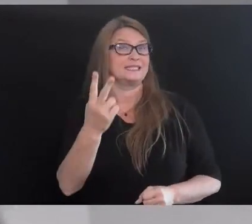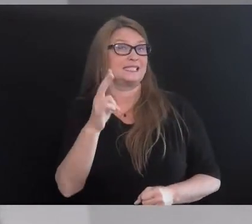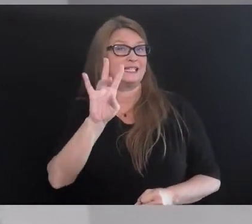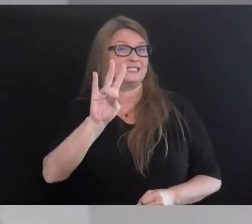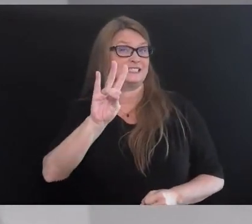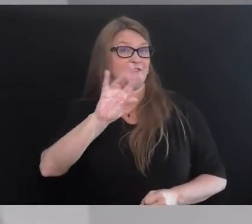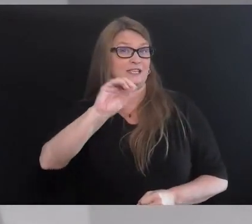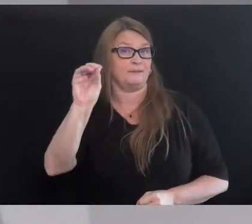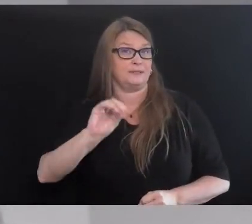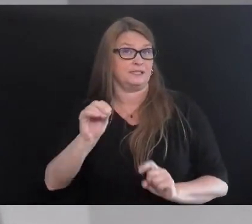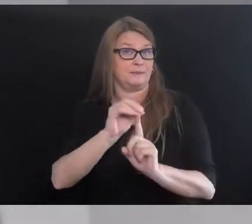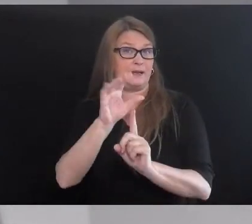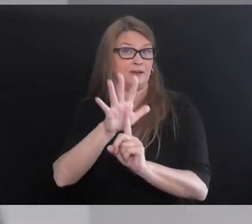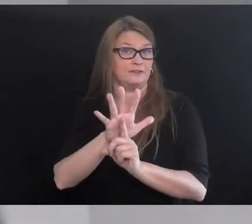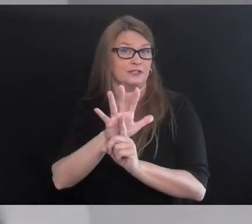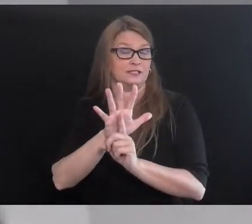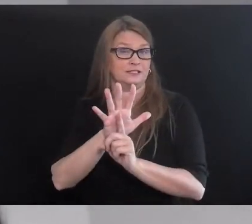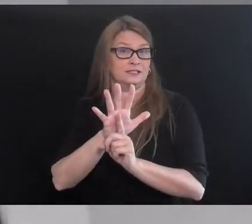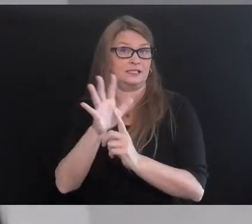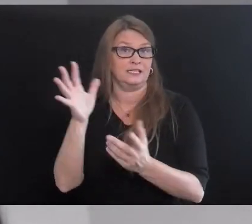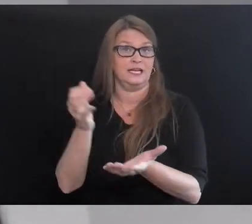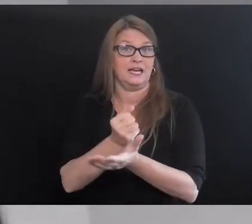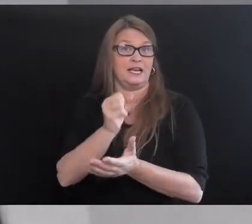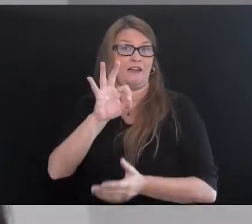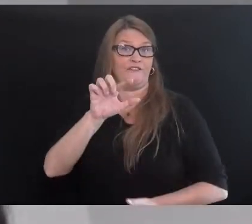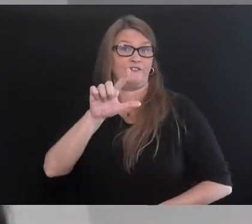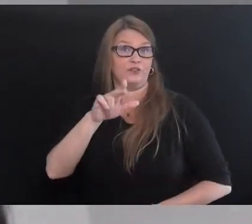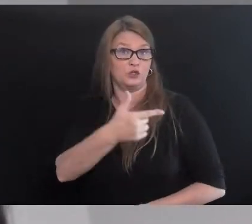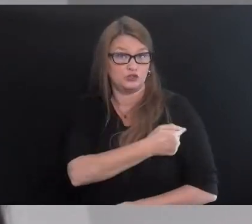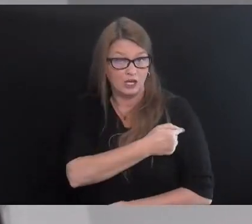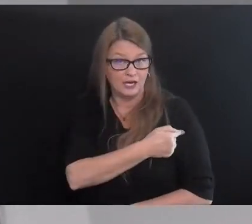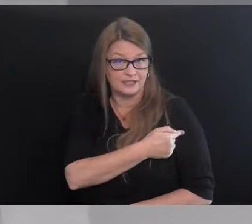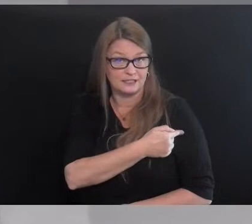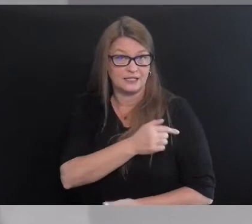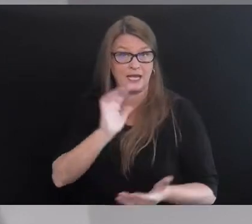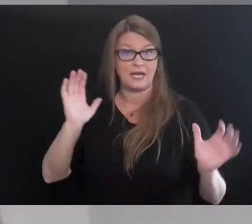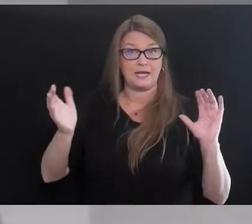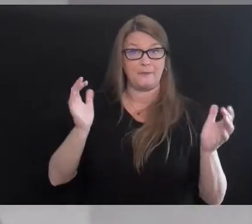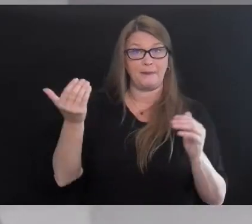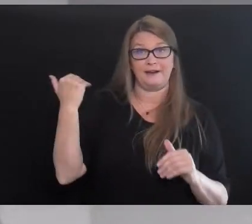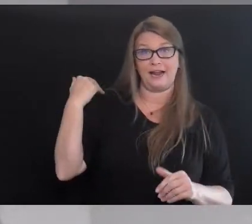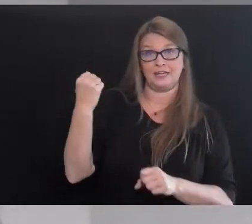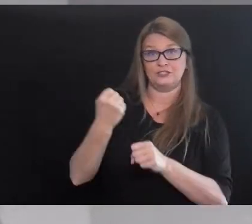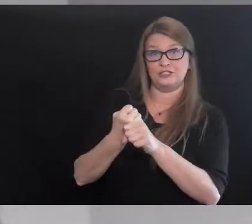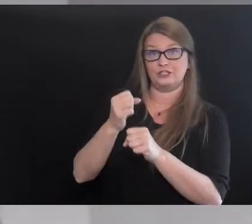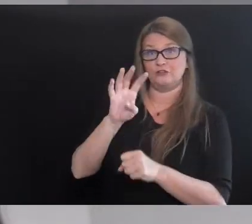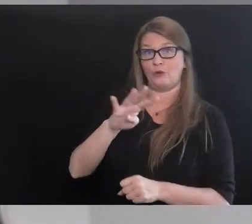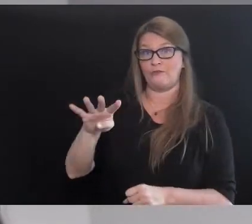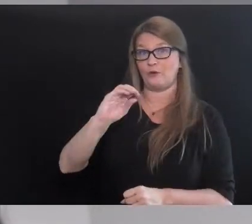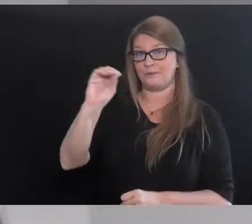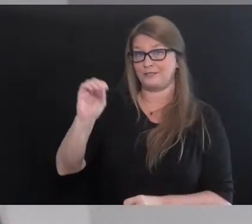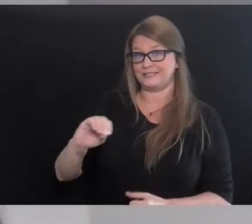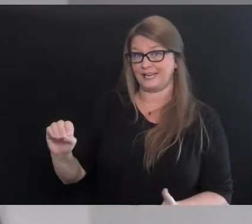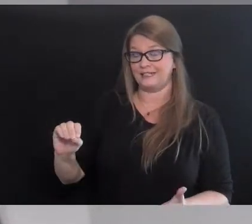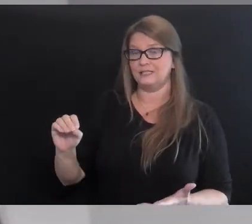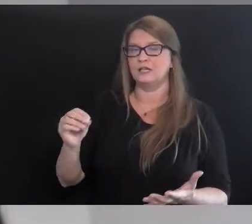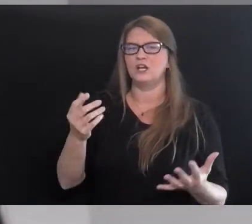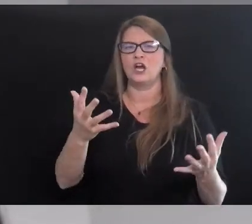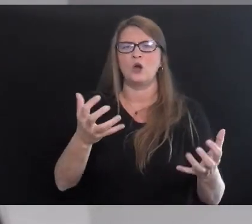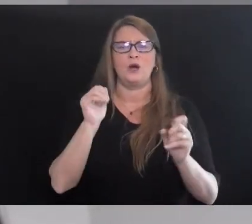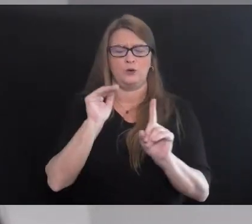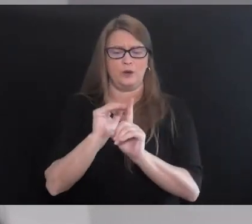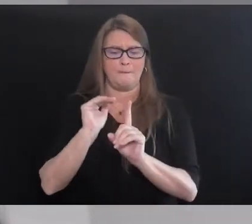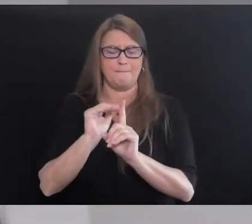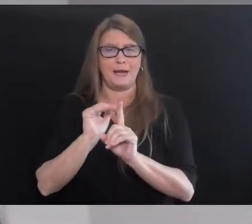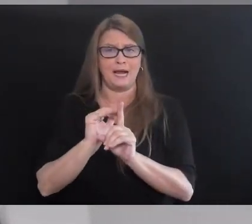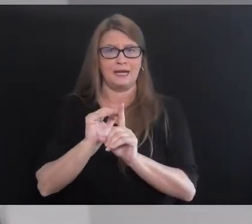total population has received the flu vaccine compared to 44% last year at this time. So I would like to remind